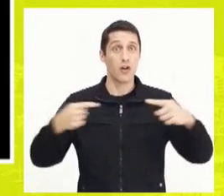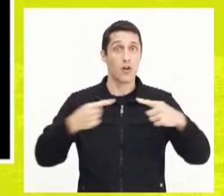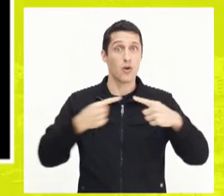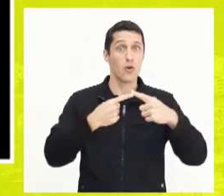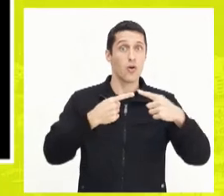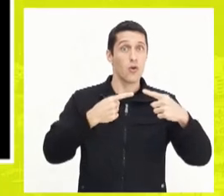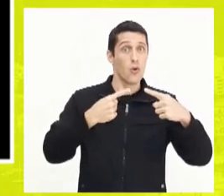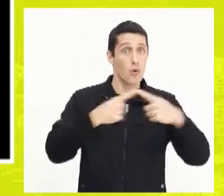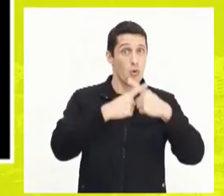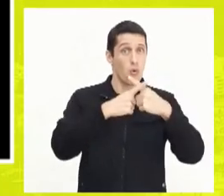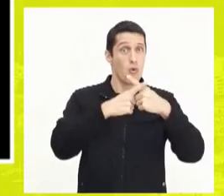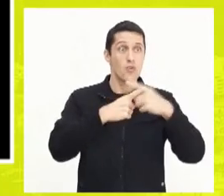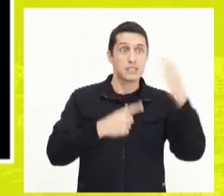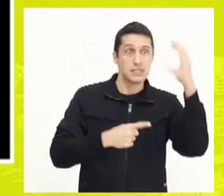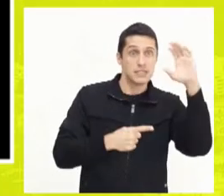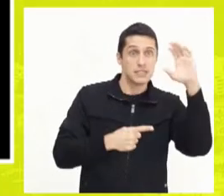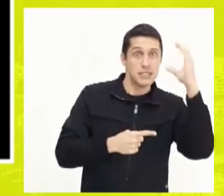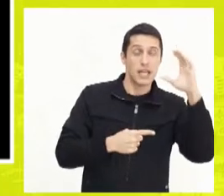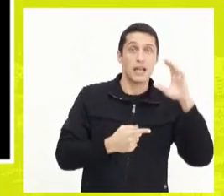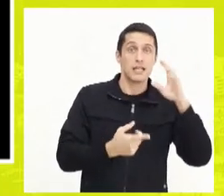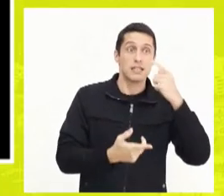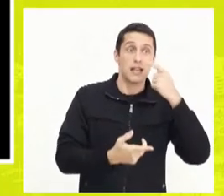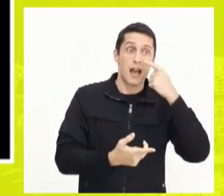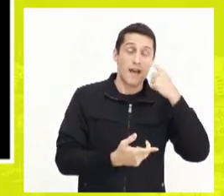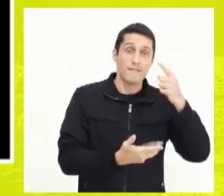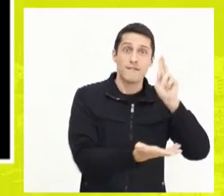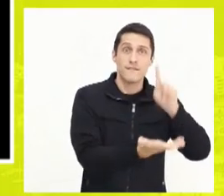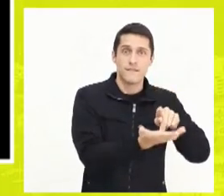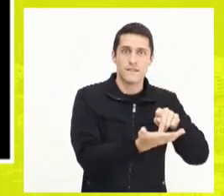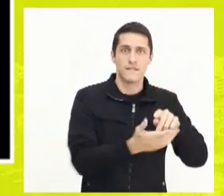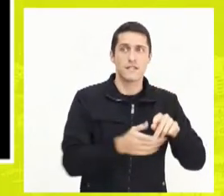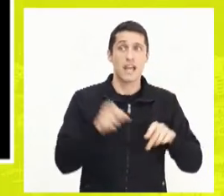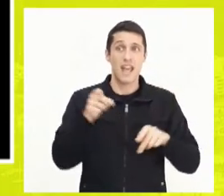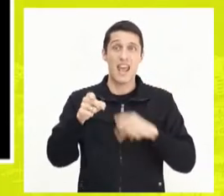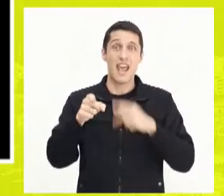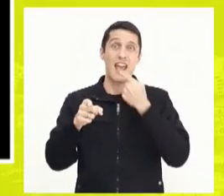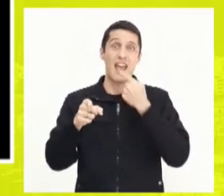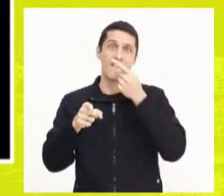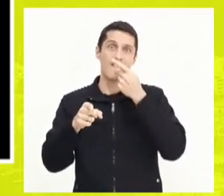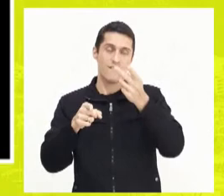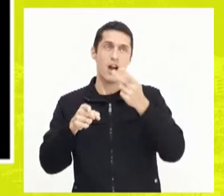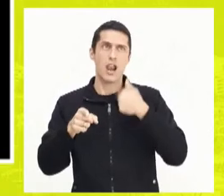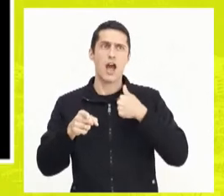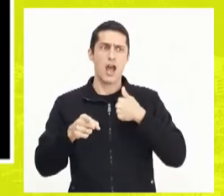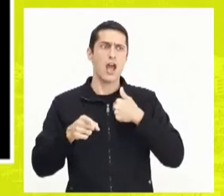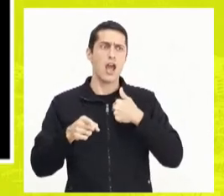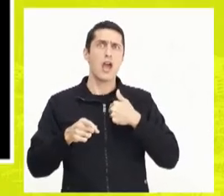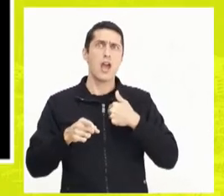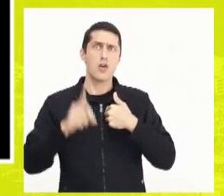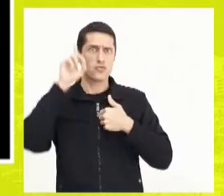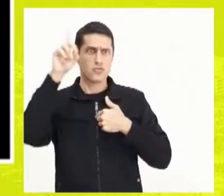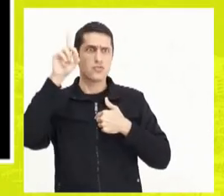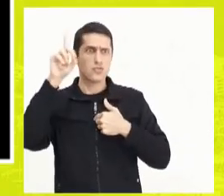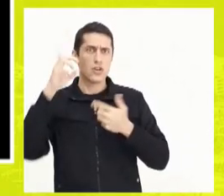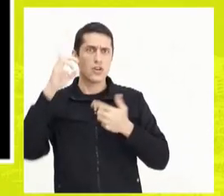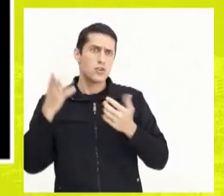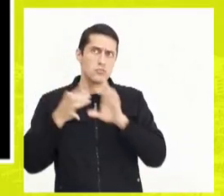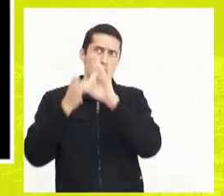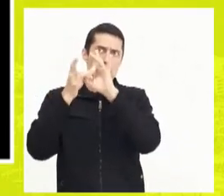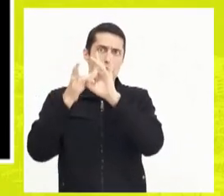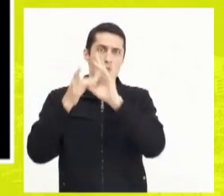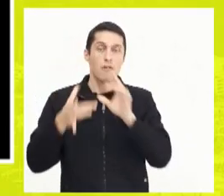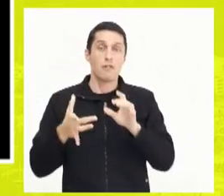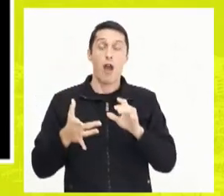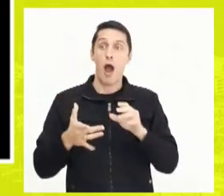religious groups take advantage on that to disseminate messages so somebody that is there representing god